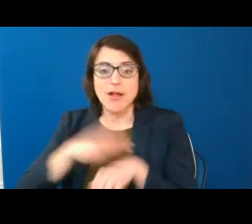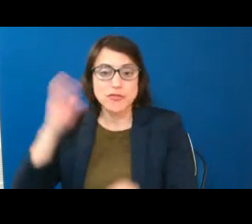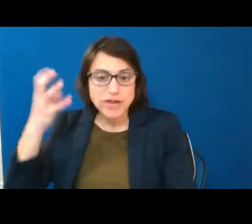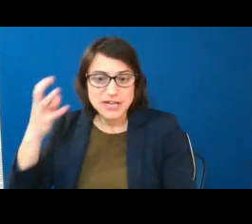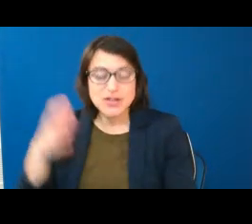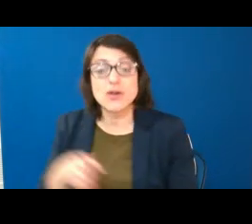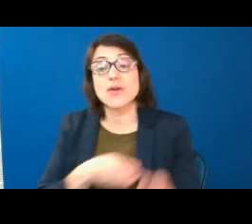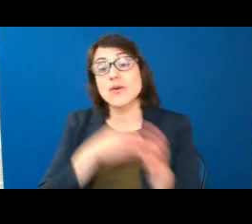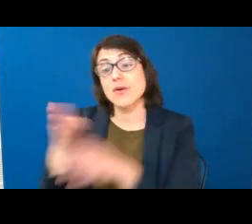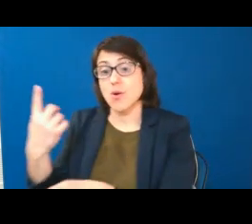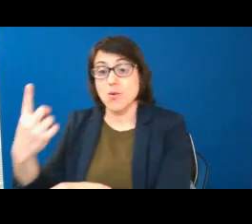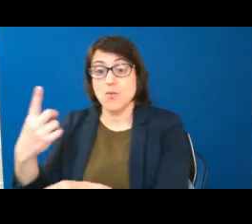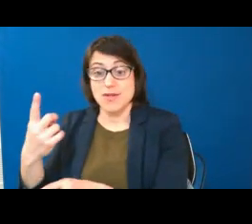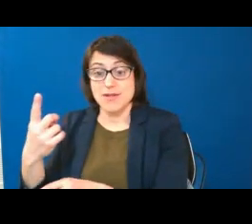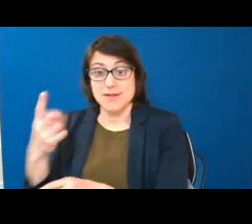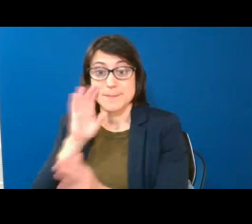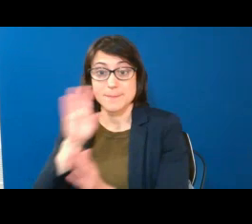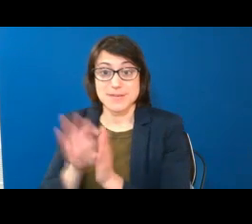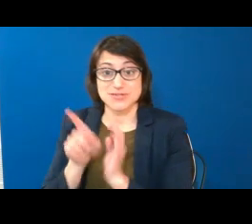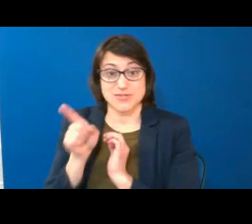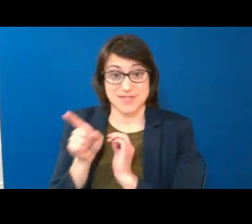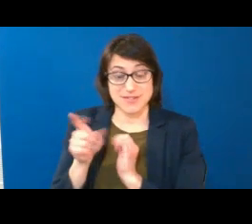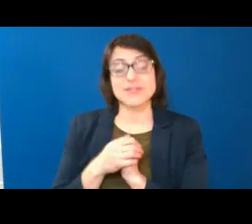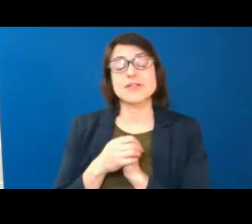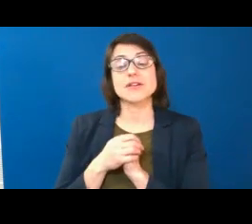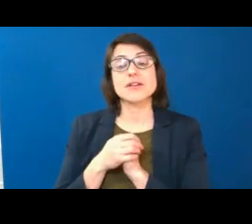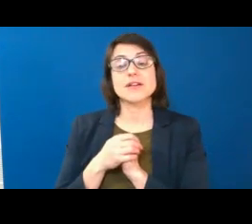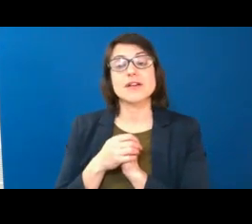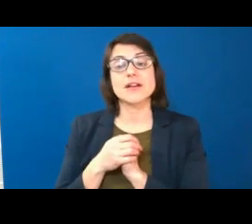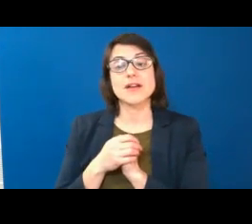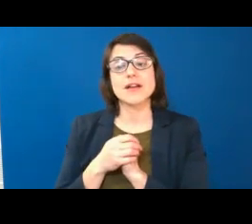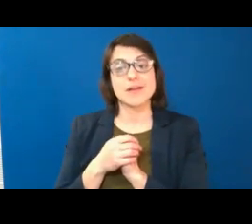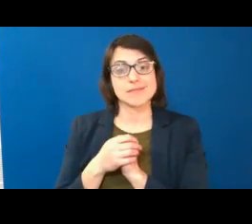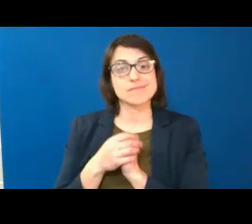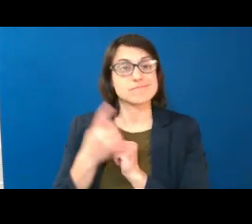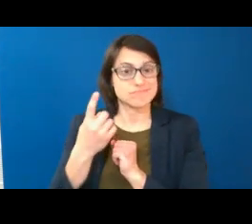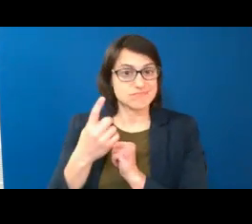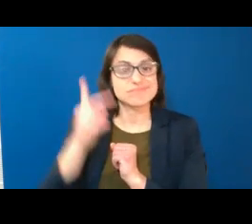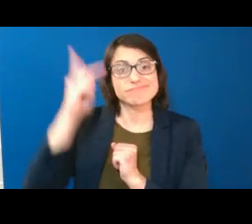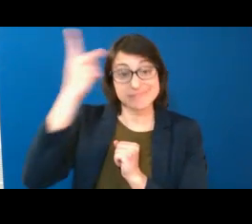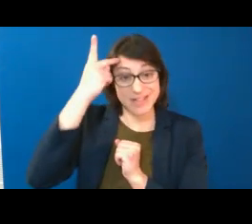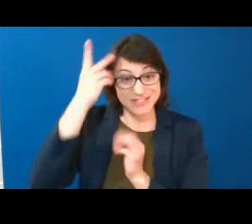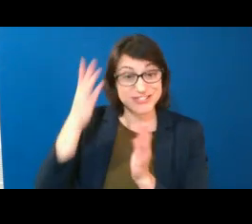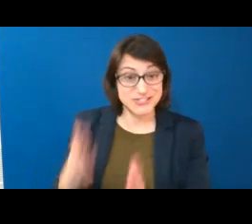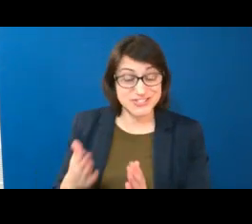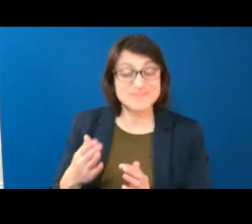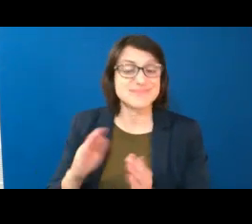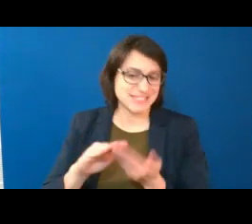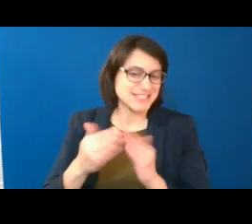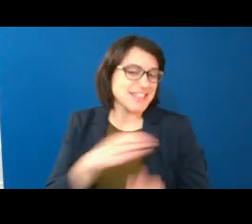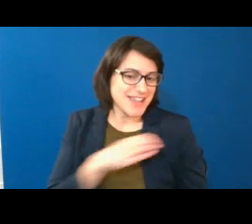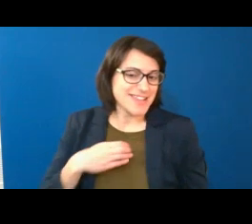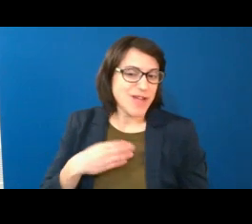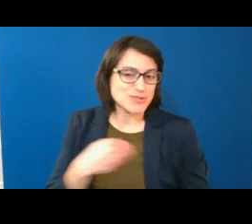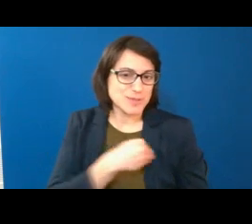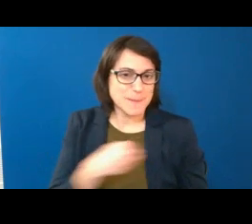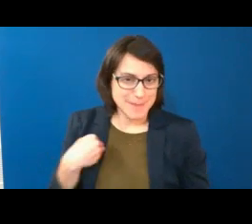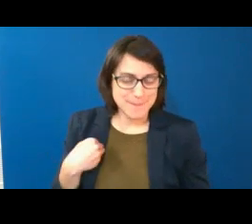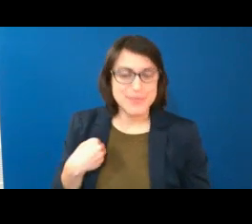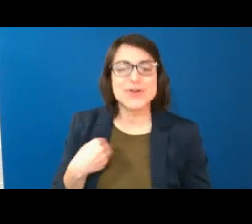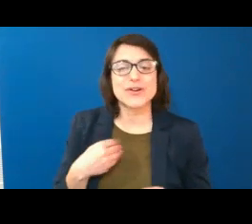went canvassing with businesses, but an elected official, one of their city council members, came with them to see the experience.